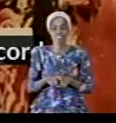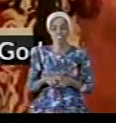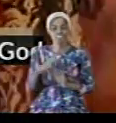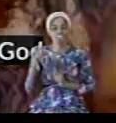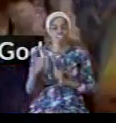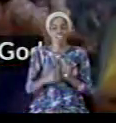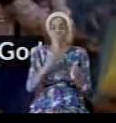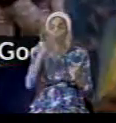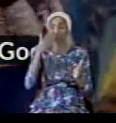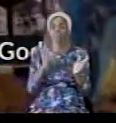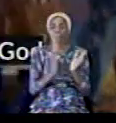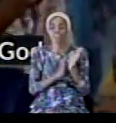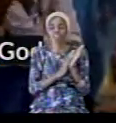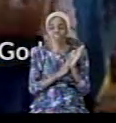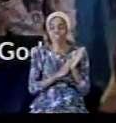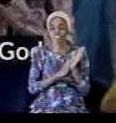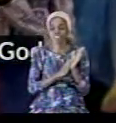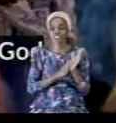every